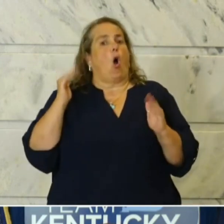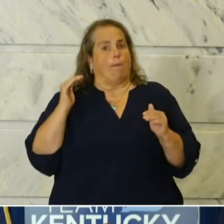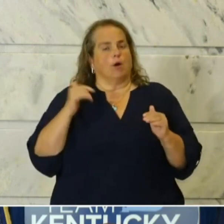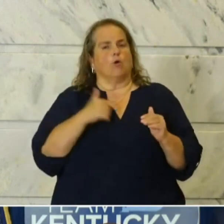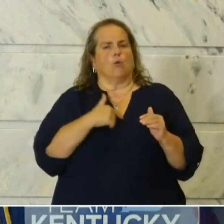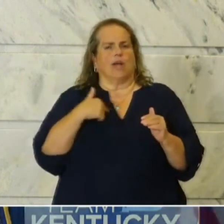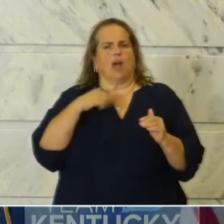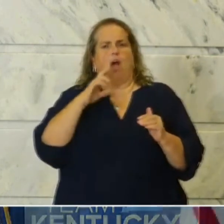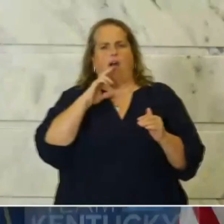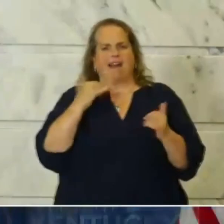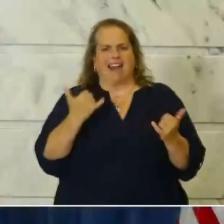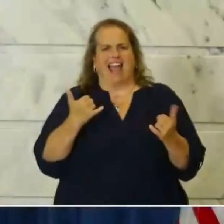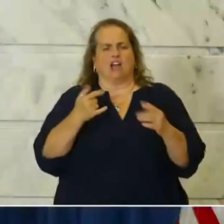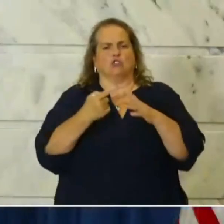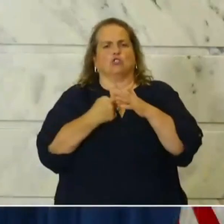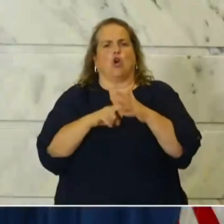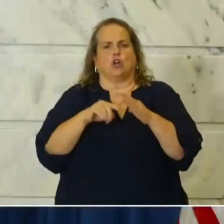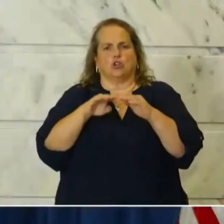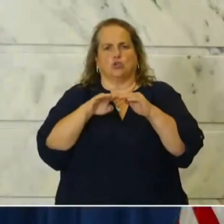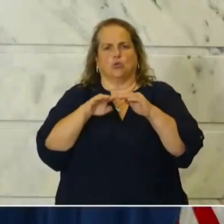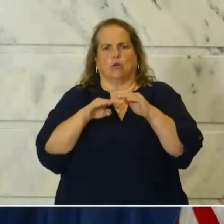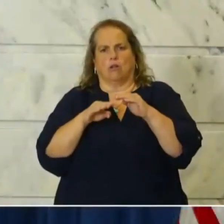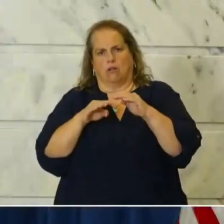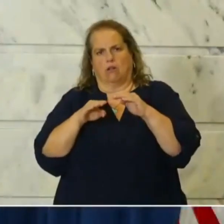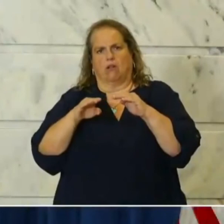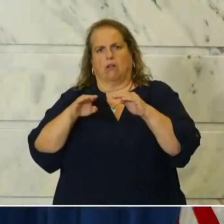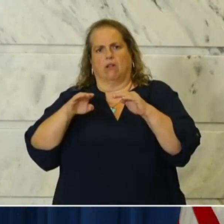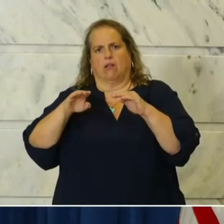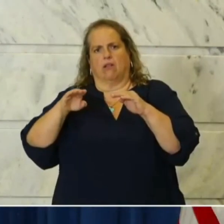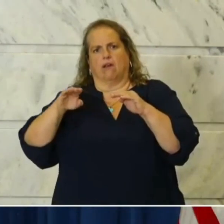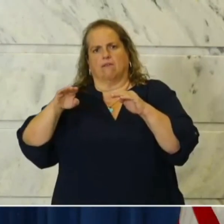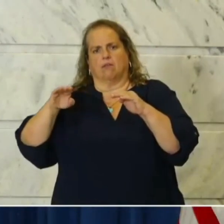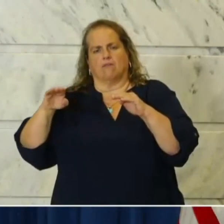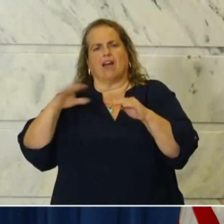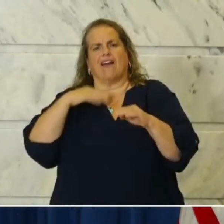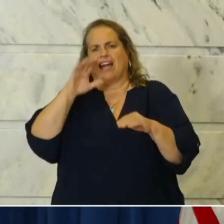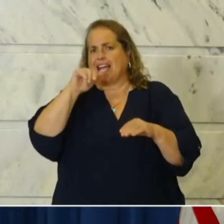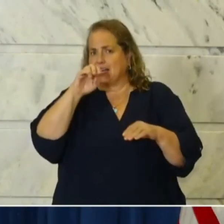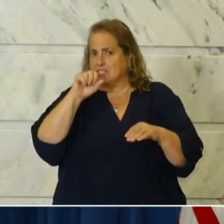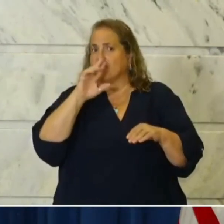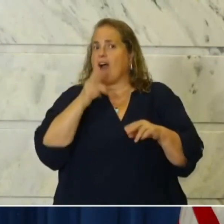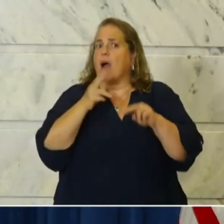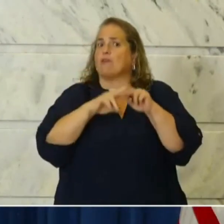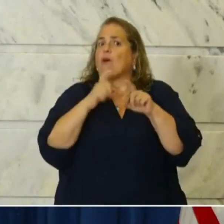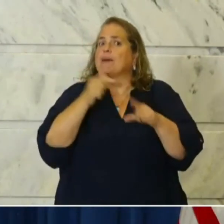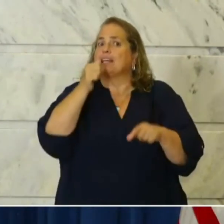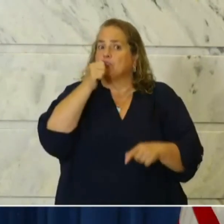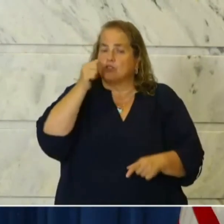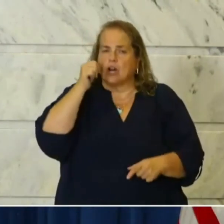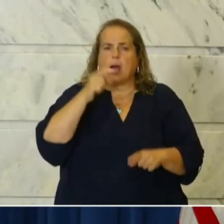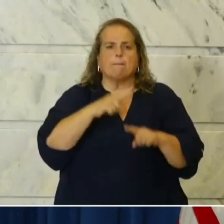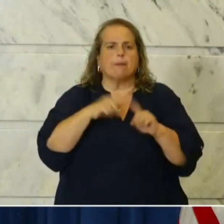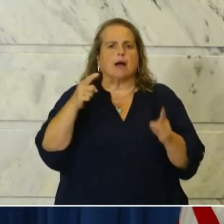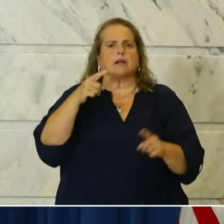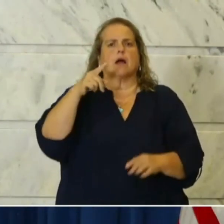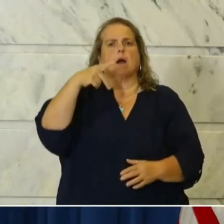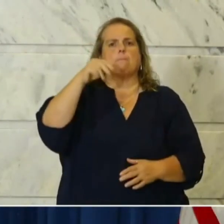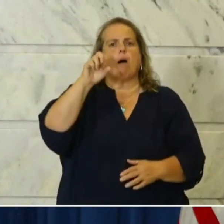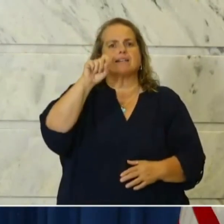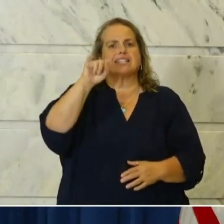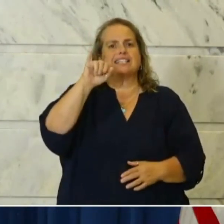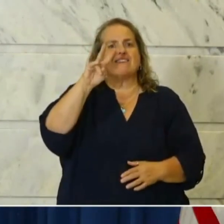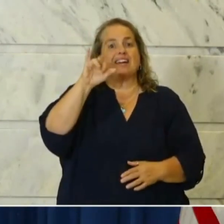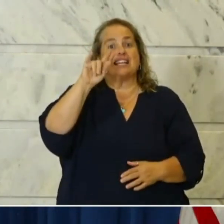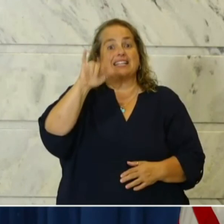at a leveling off or a plateau. So our cases are a little up from yesterday, but our positivity rate is down because we've